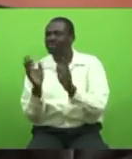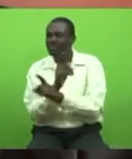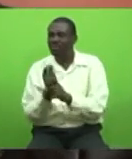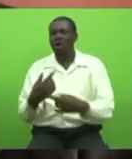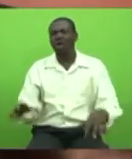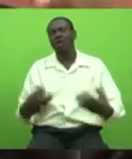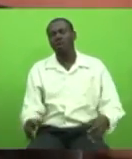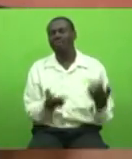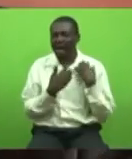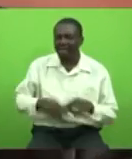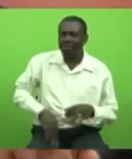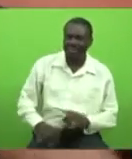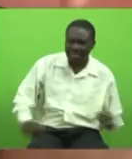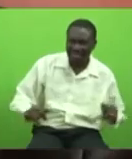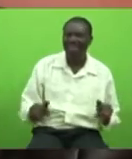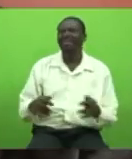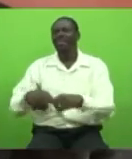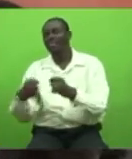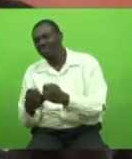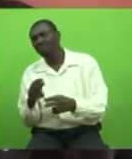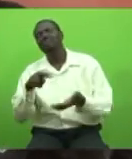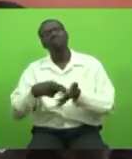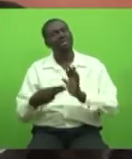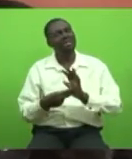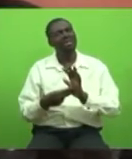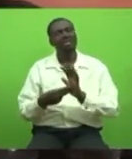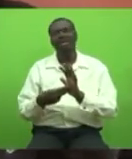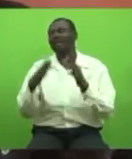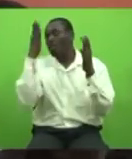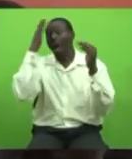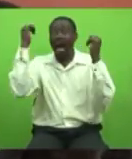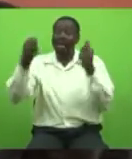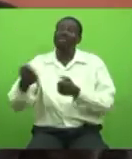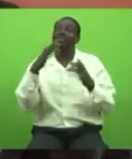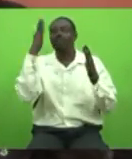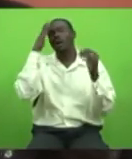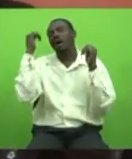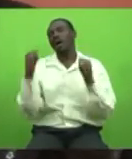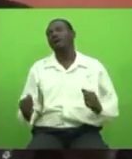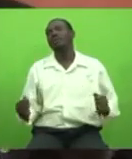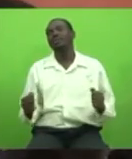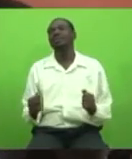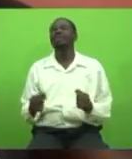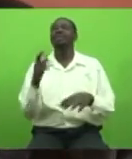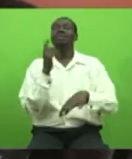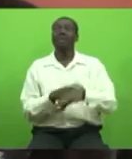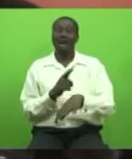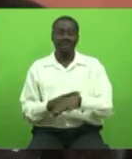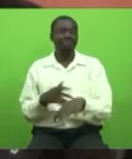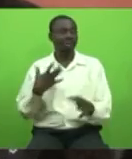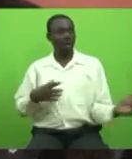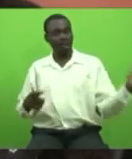a judicial officer, when I'm taking evidence, you will hear survivors saying, I did not know, no one told me, so I